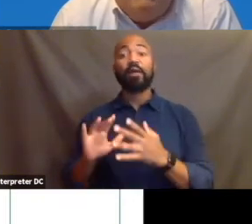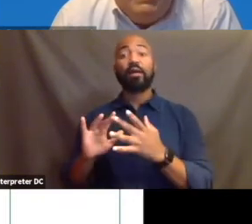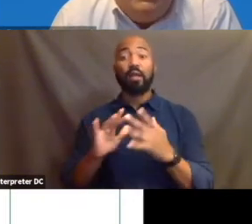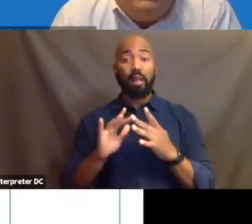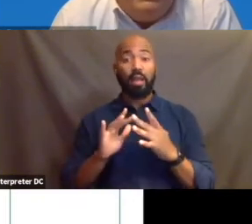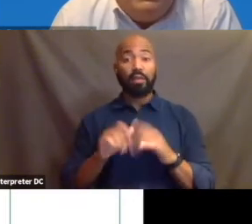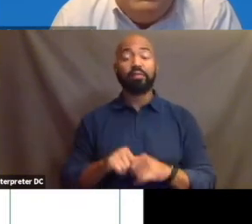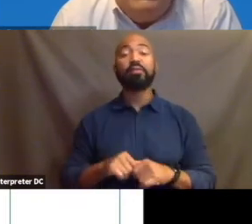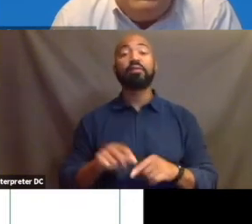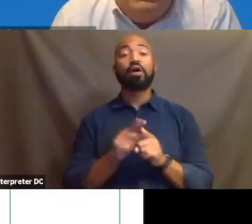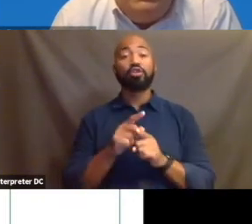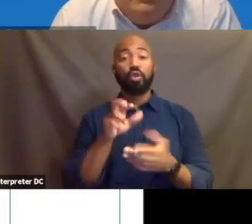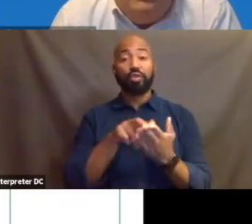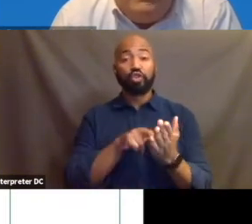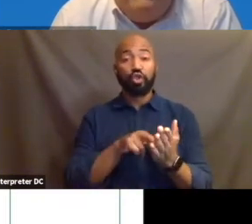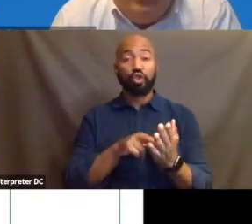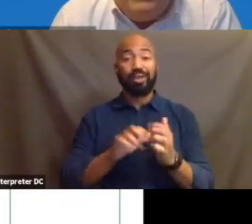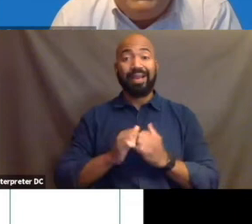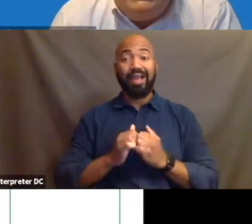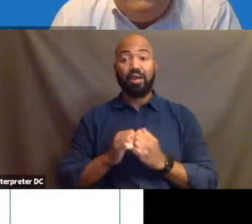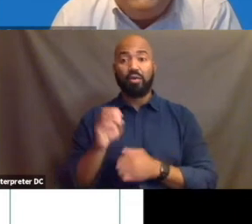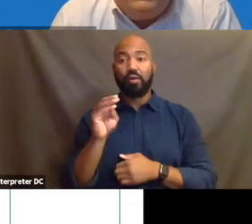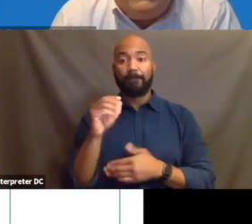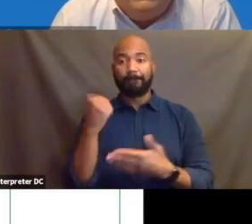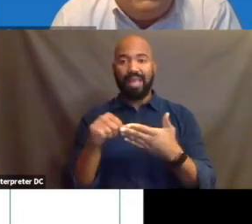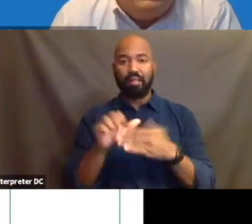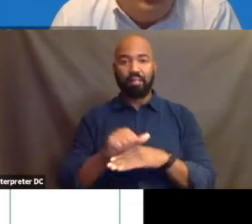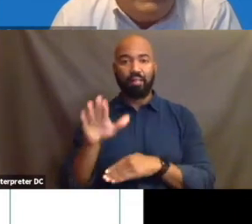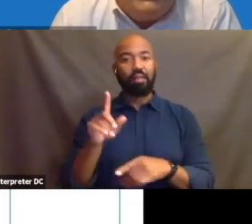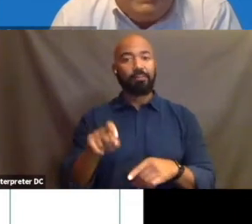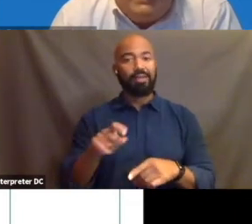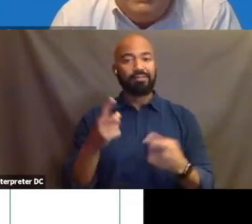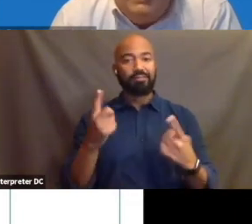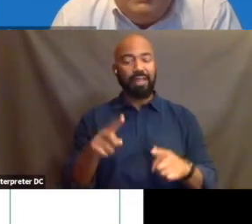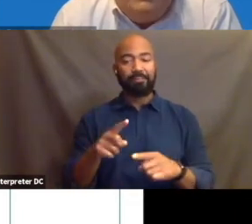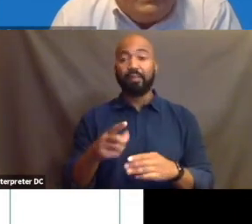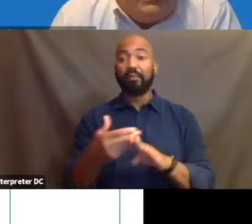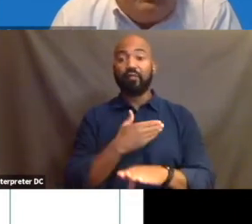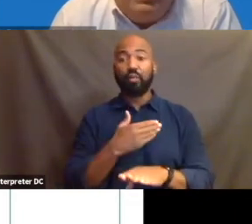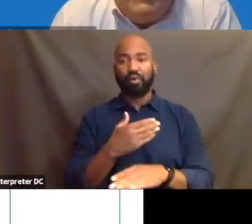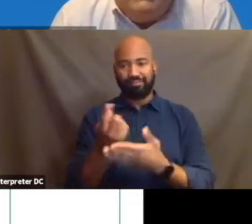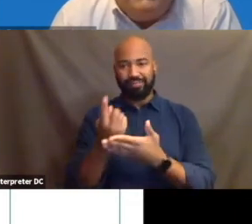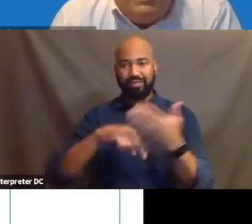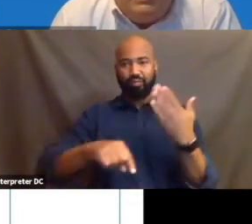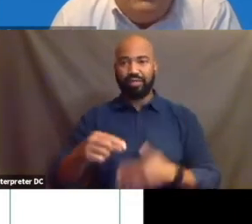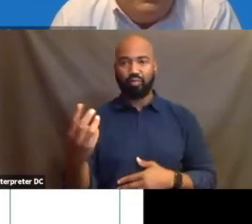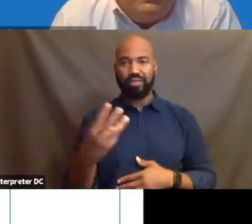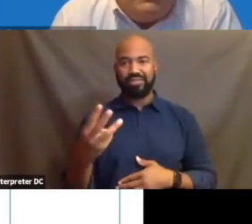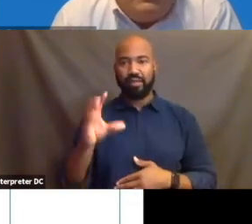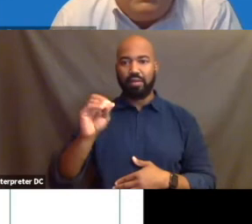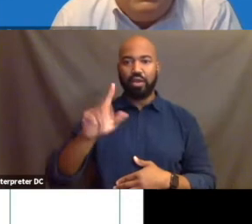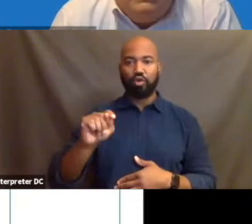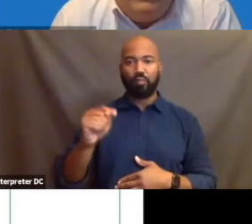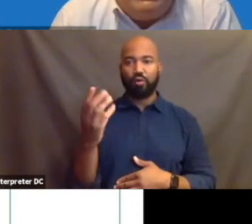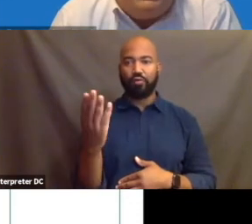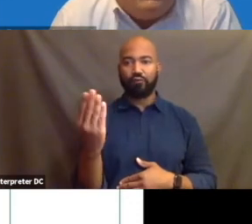by mail needs to be done by the 14th. So that's next Wednesday. So there's plenty of time